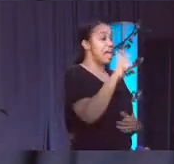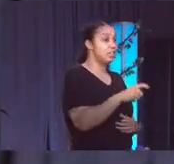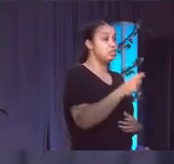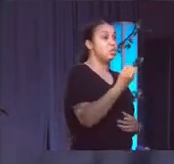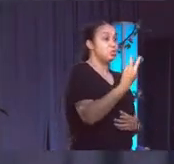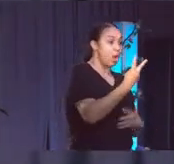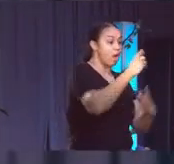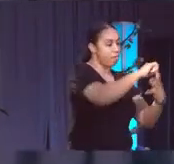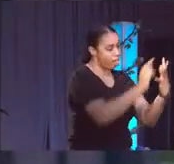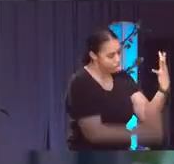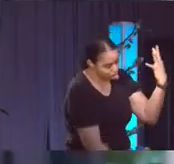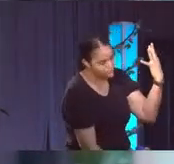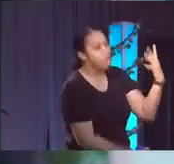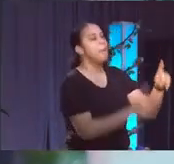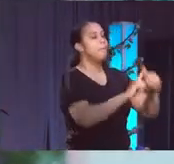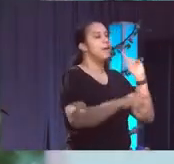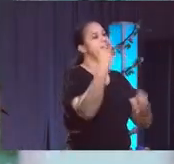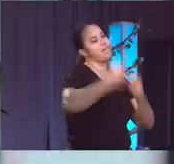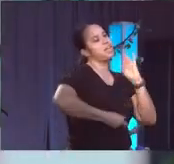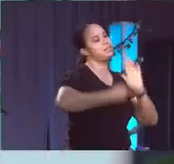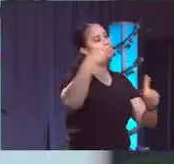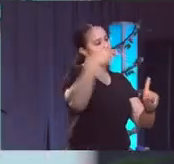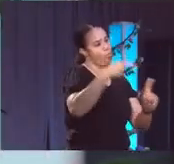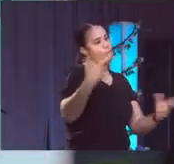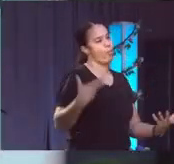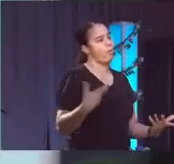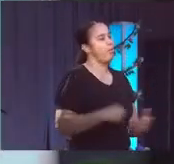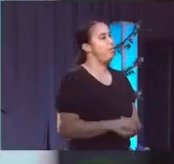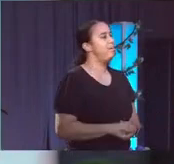12 doors on it, but it is the last point.